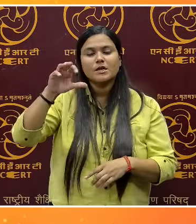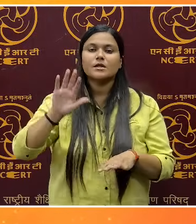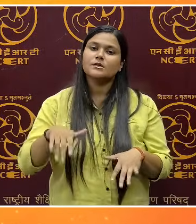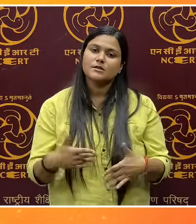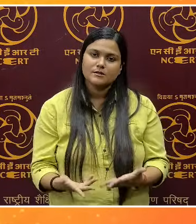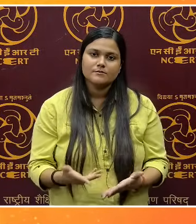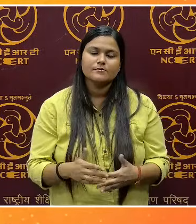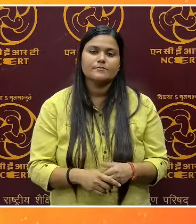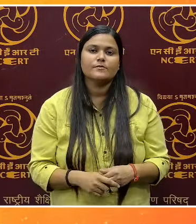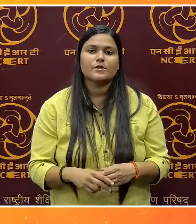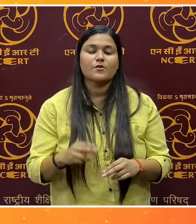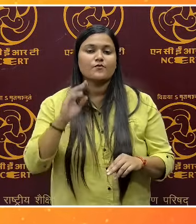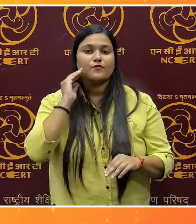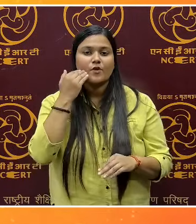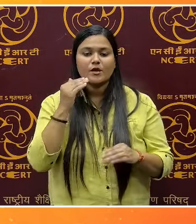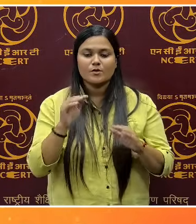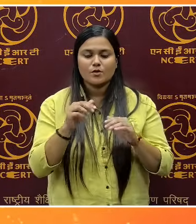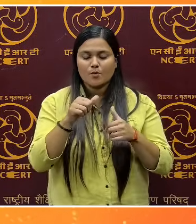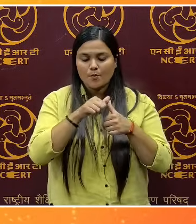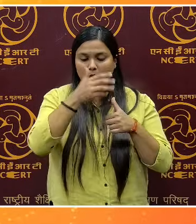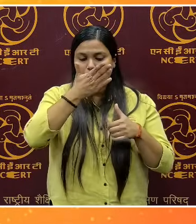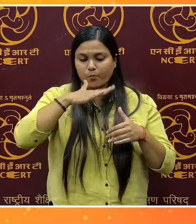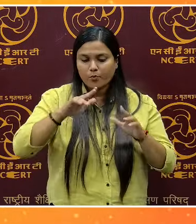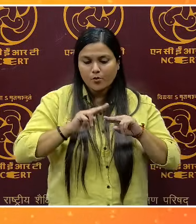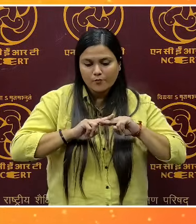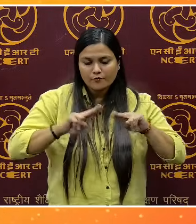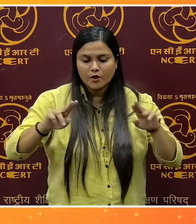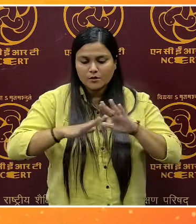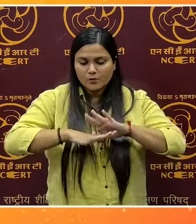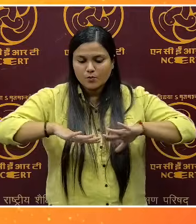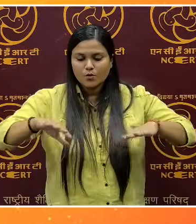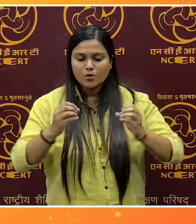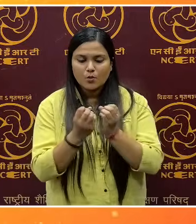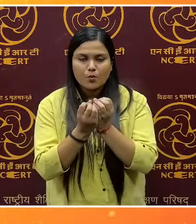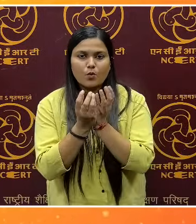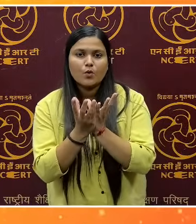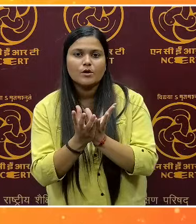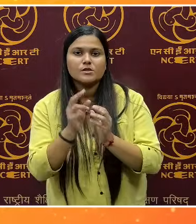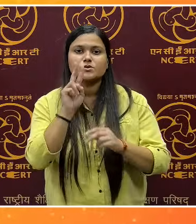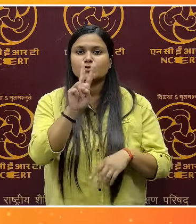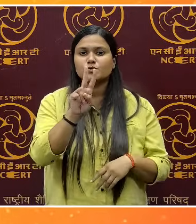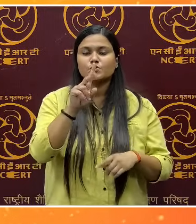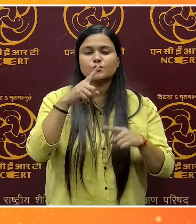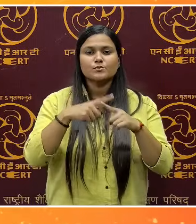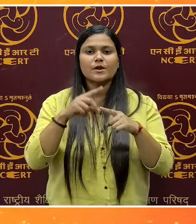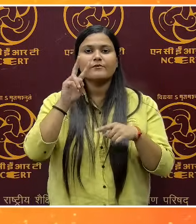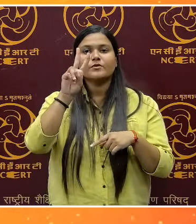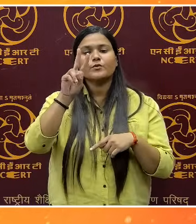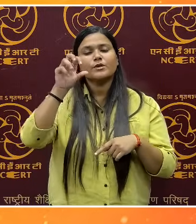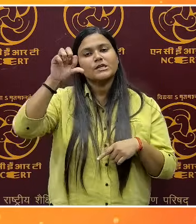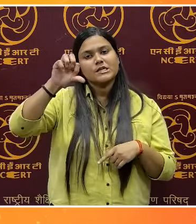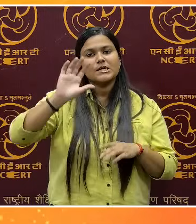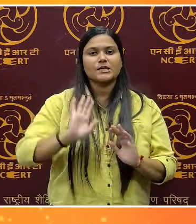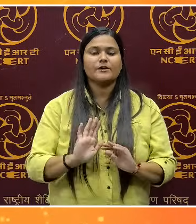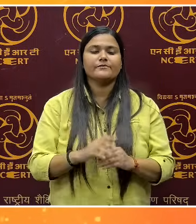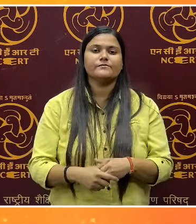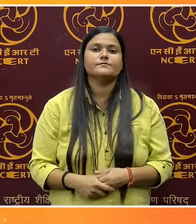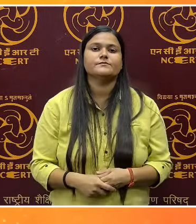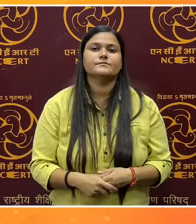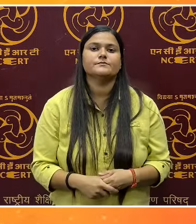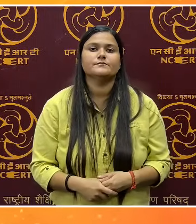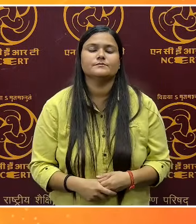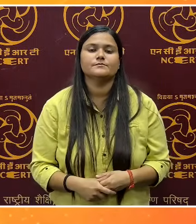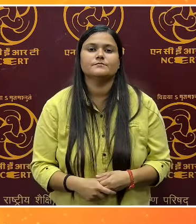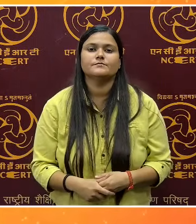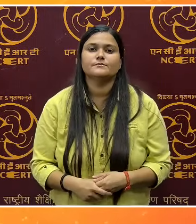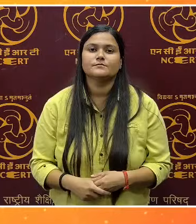pond was fully covered, that is 30th day, it will be 2 to the power 29. And the number of lotuses